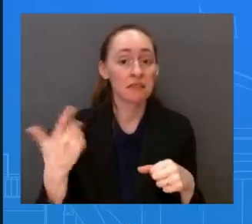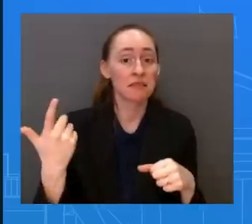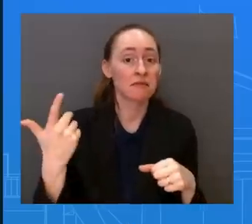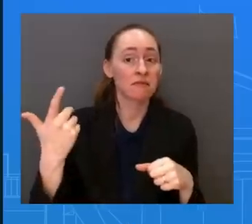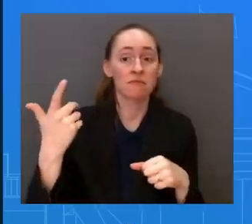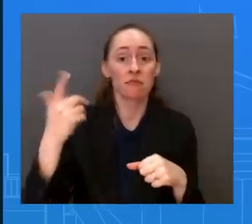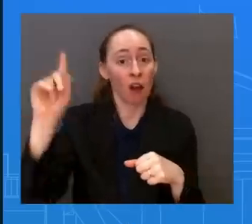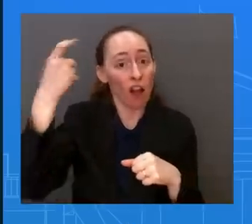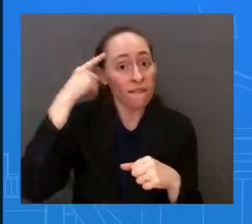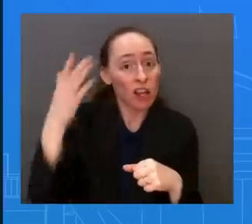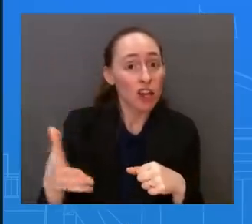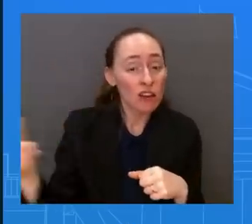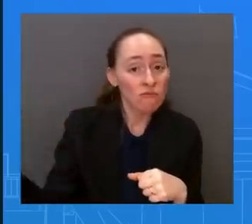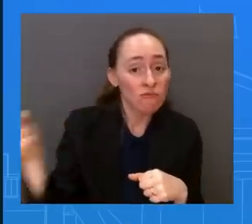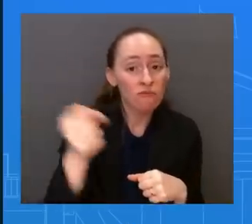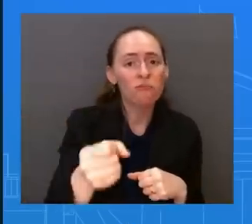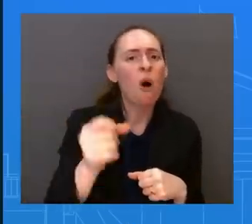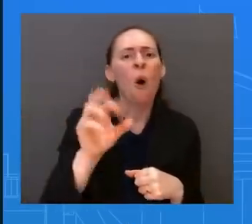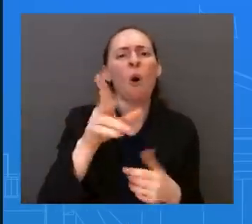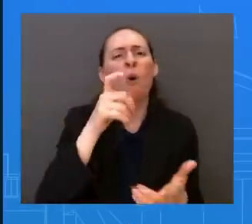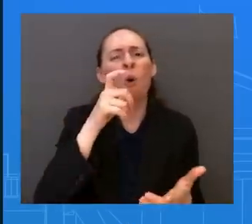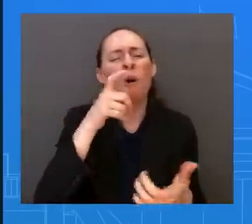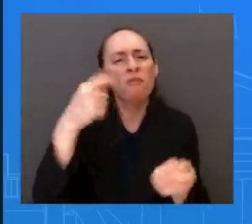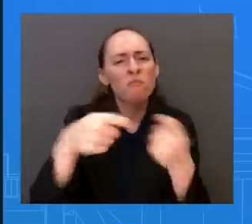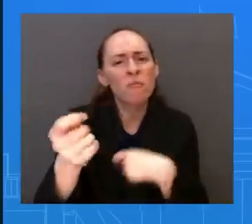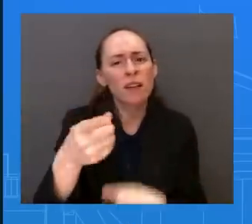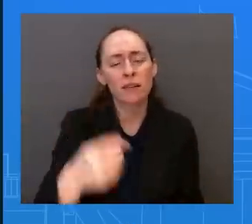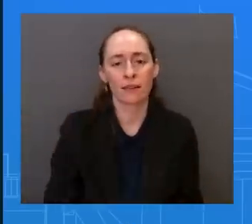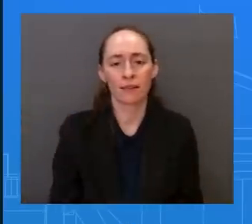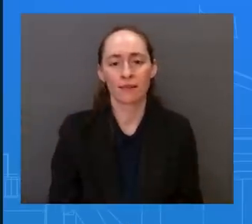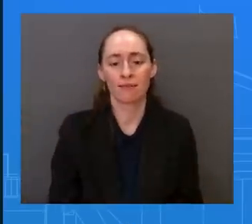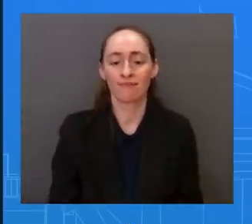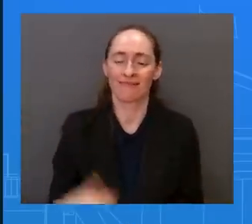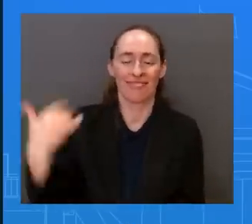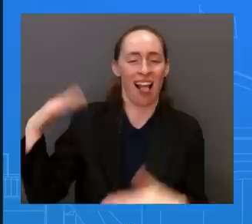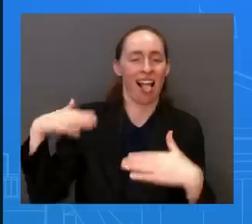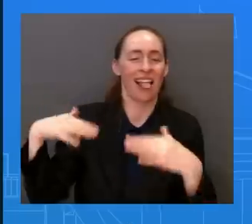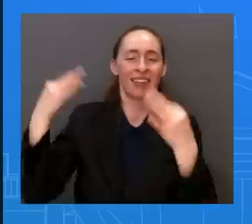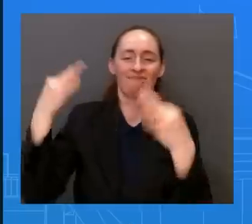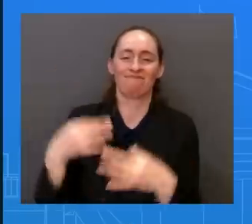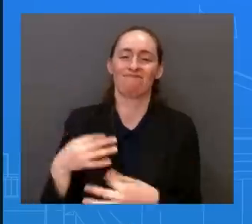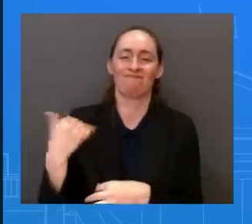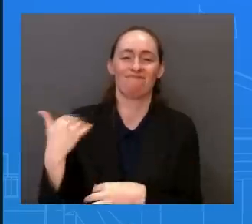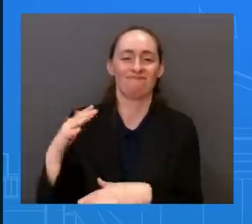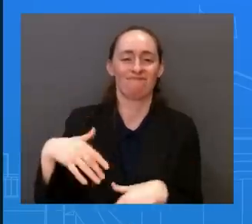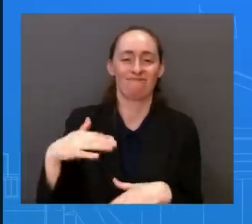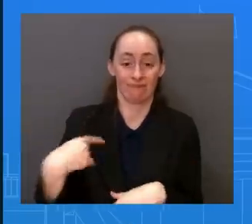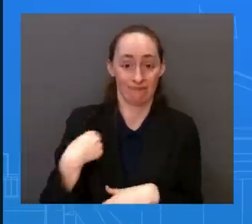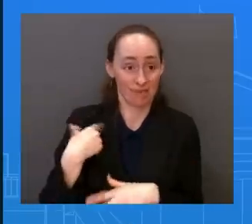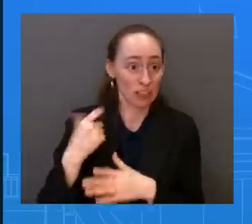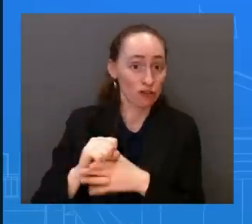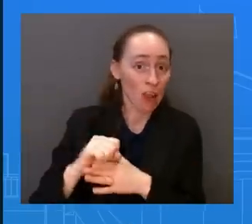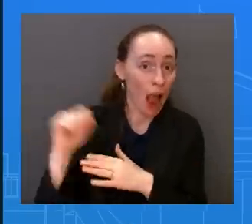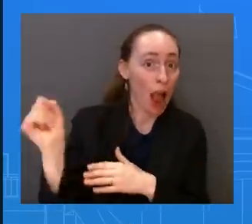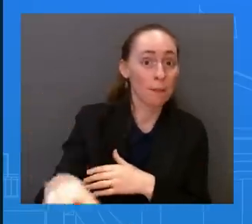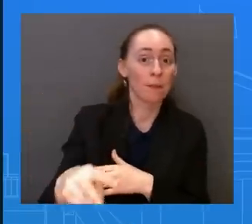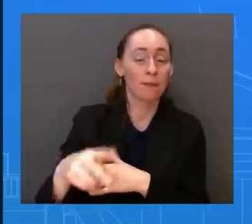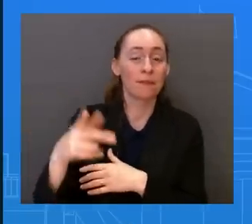president hasn't made a decision. I'm not going to speak to or get ahead of the president making a decision on that front, so I'm going to leave that to